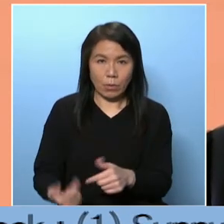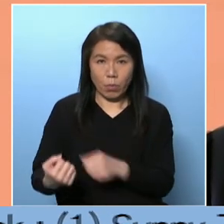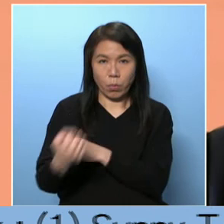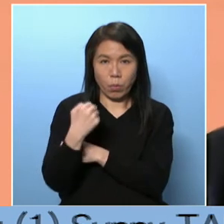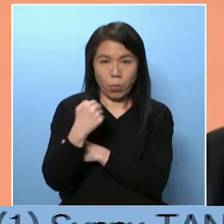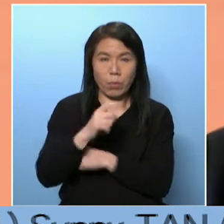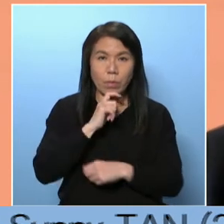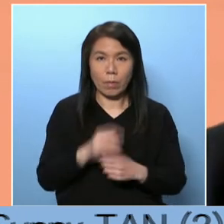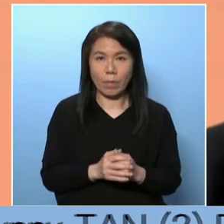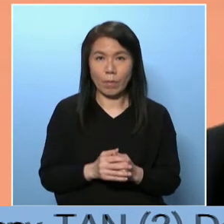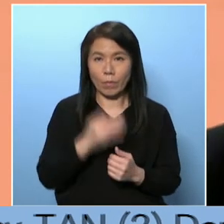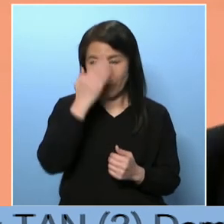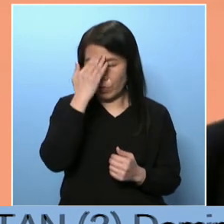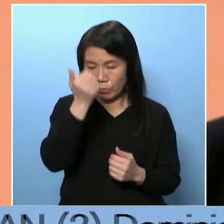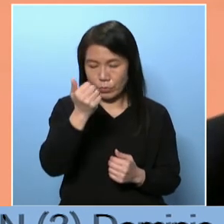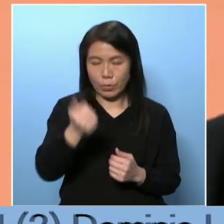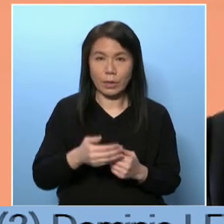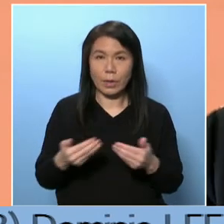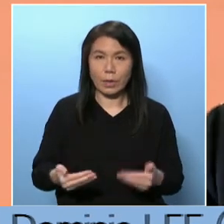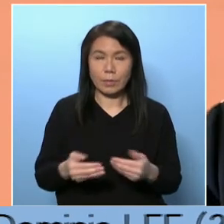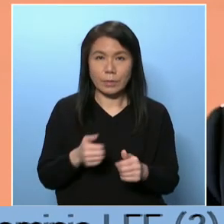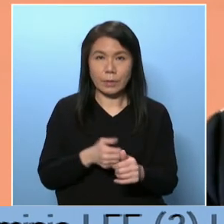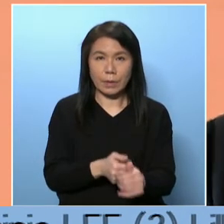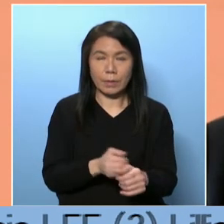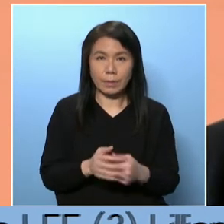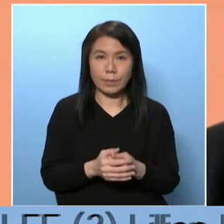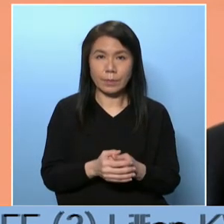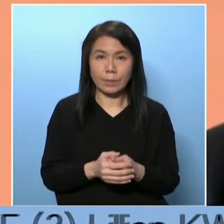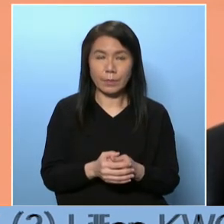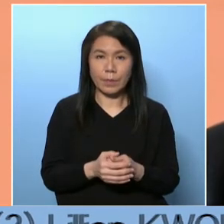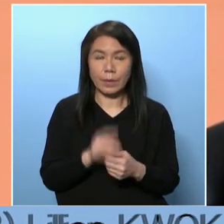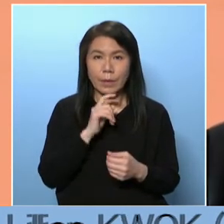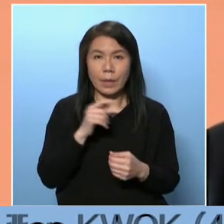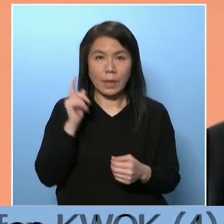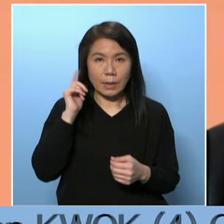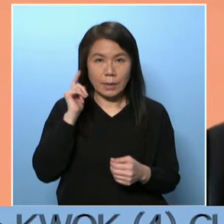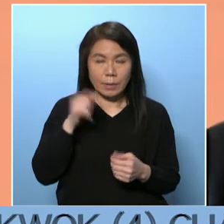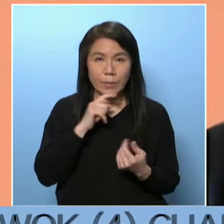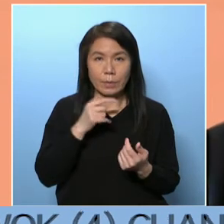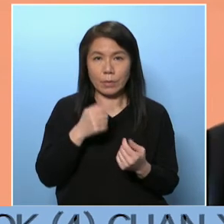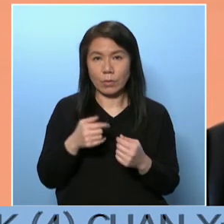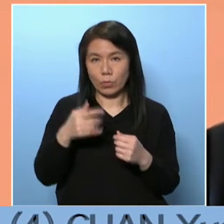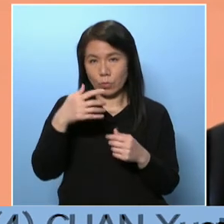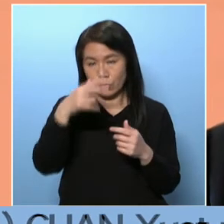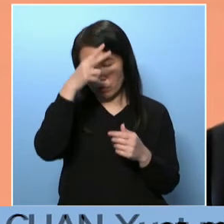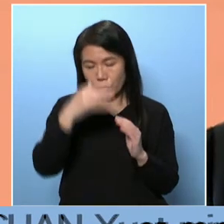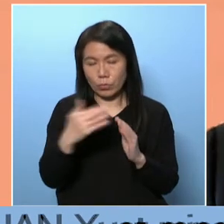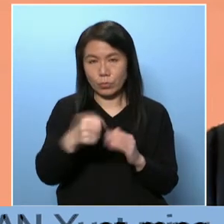controlling the situation. And I've been very fortunate in the sense that I've been able